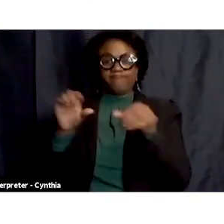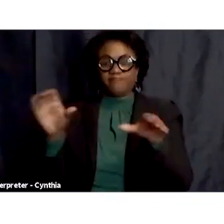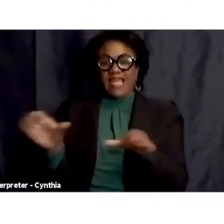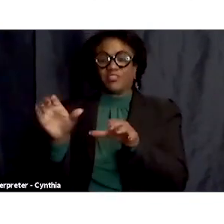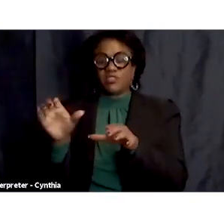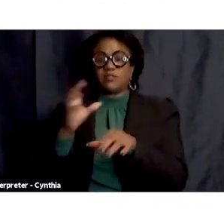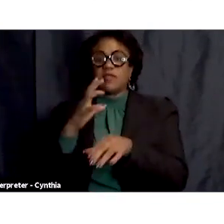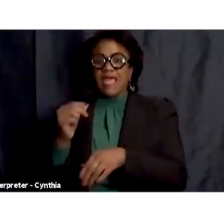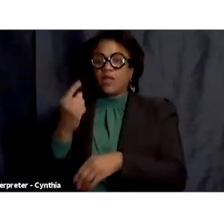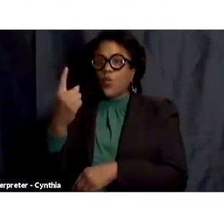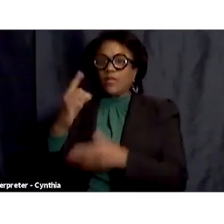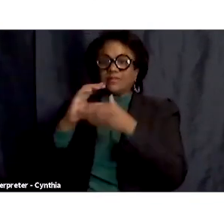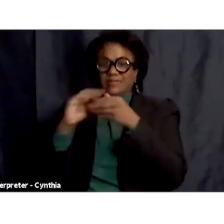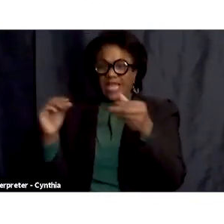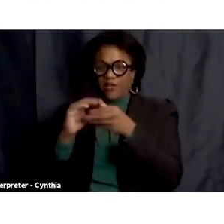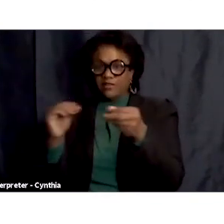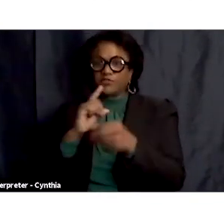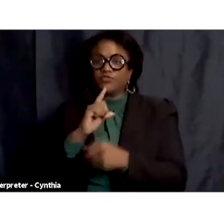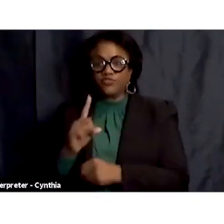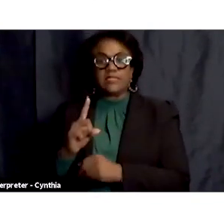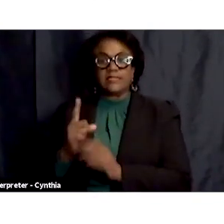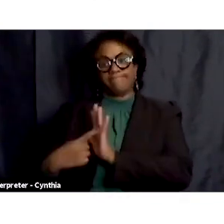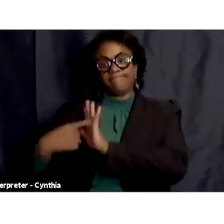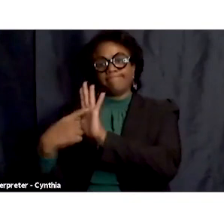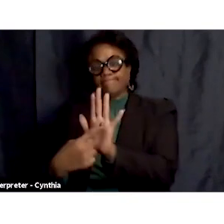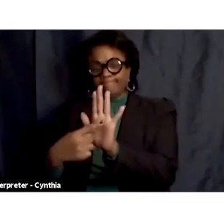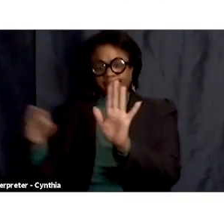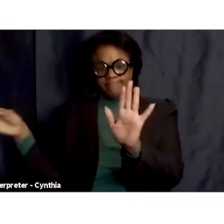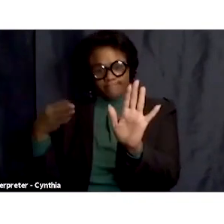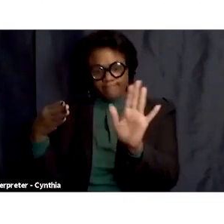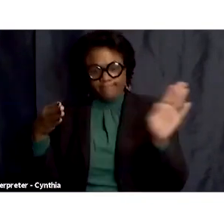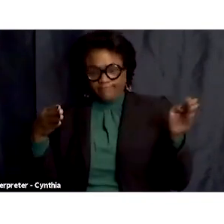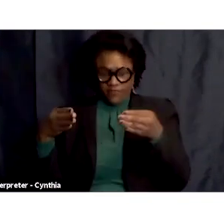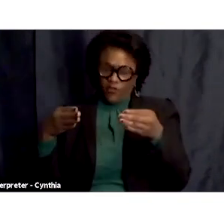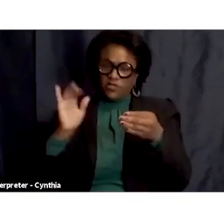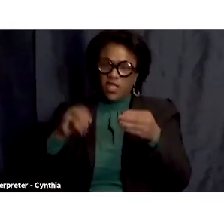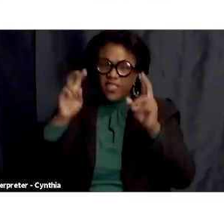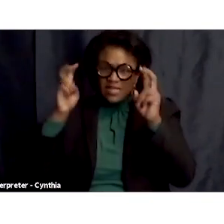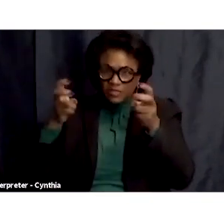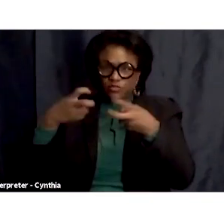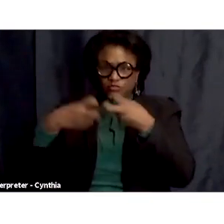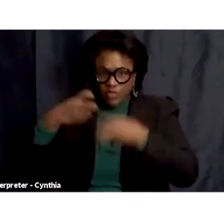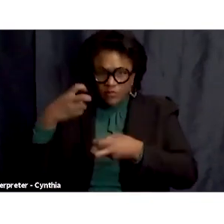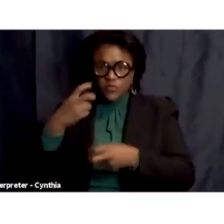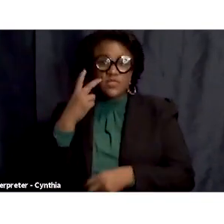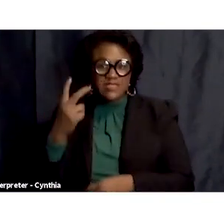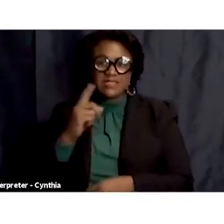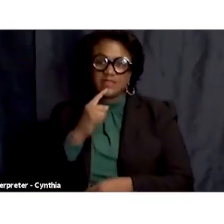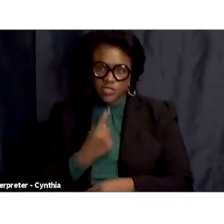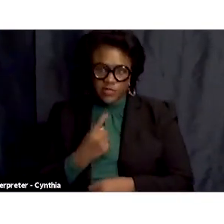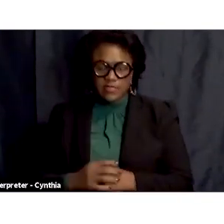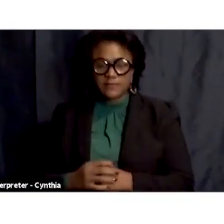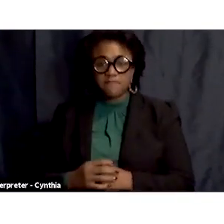and a singular narrative to really, really bring attention and focus to this issue and how serious it is. So I